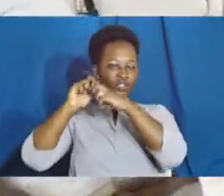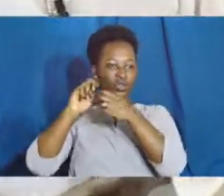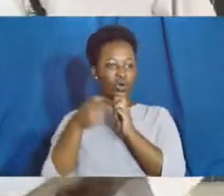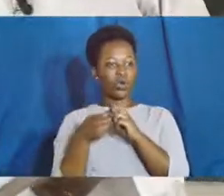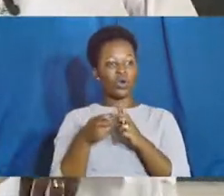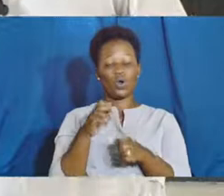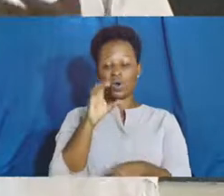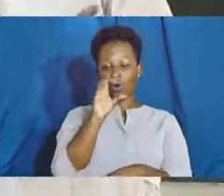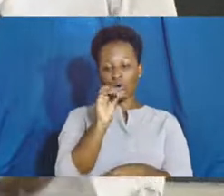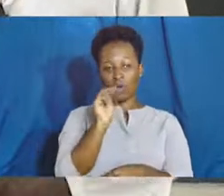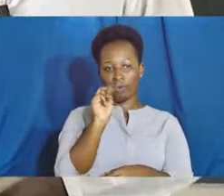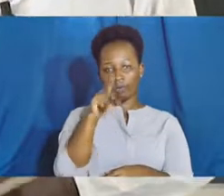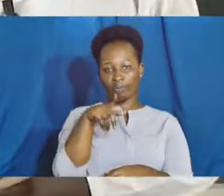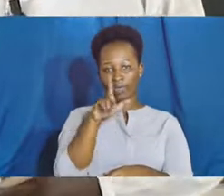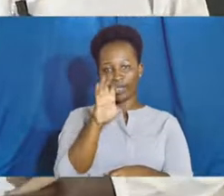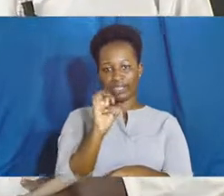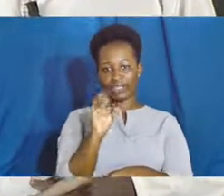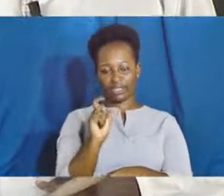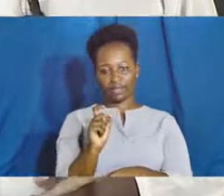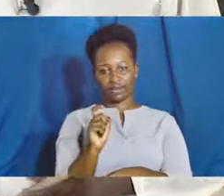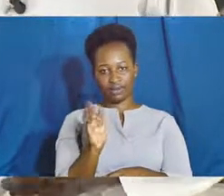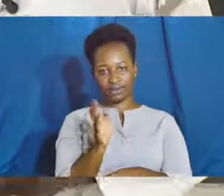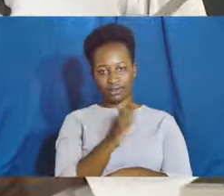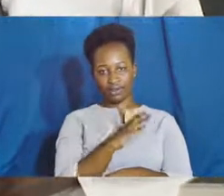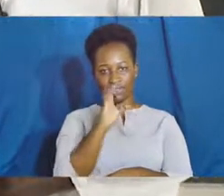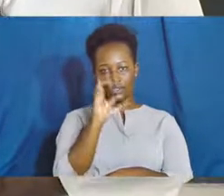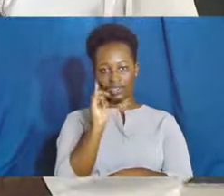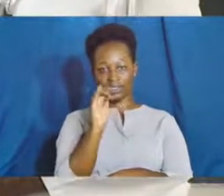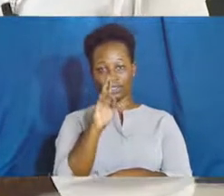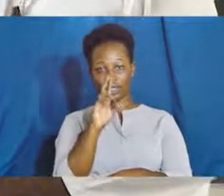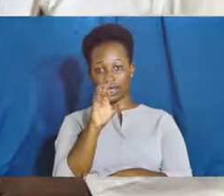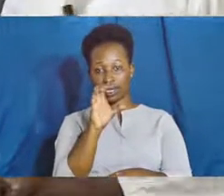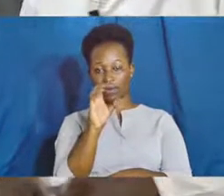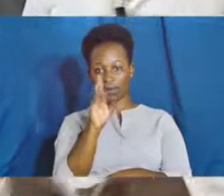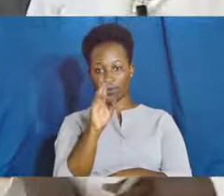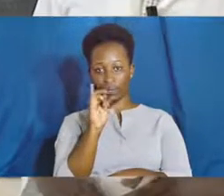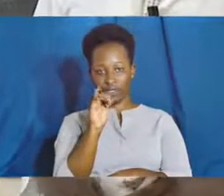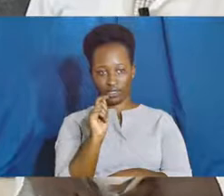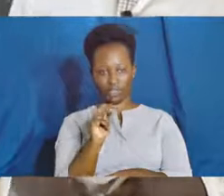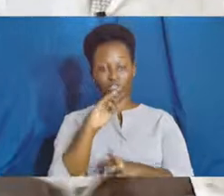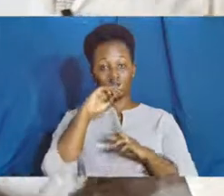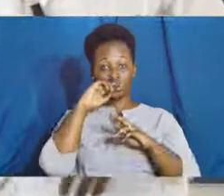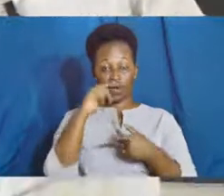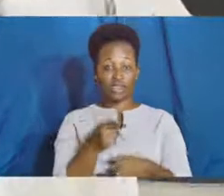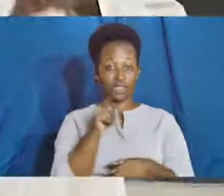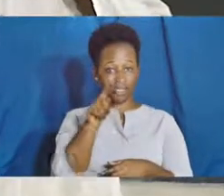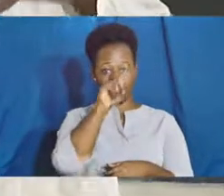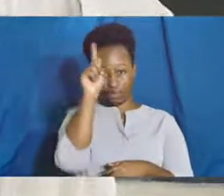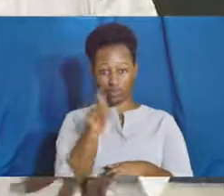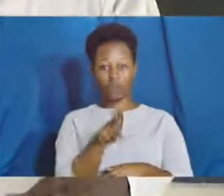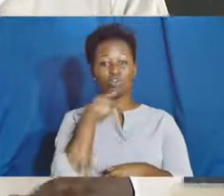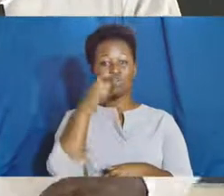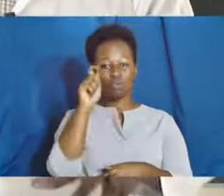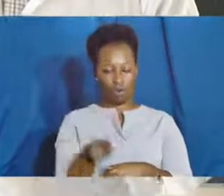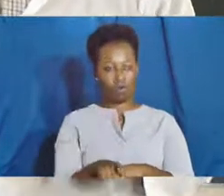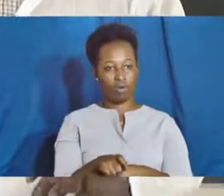circuit? What is this question? That's good. So to answer on this question, you have to